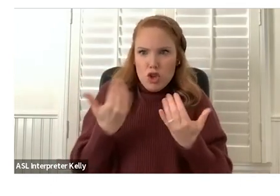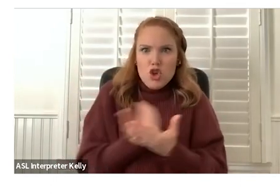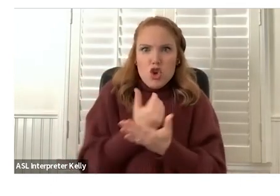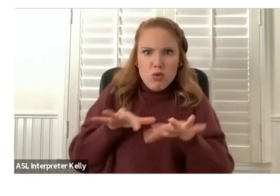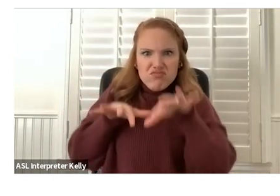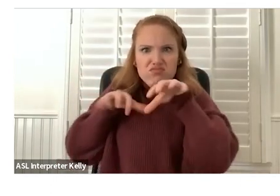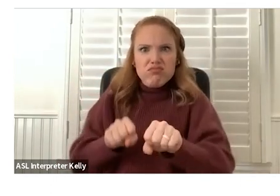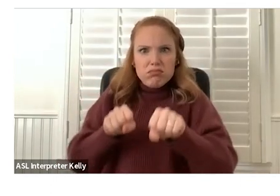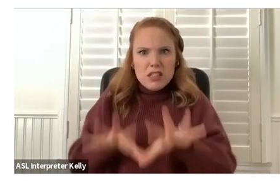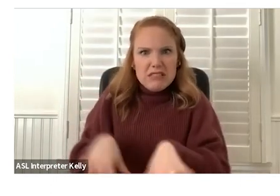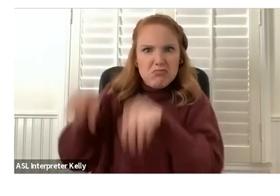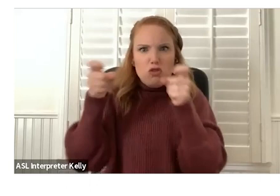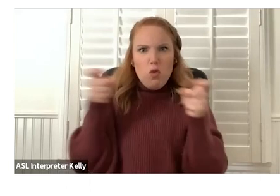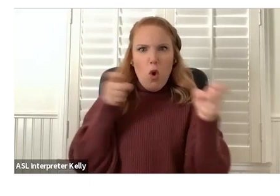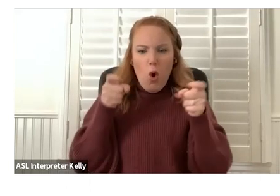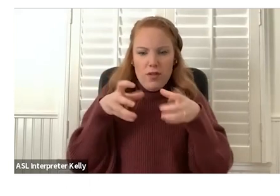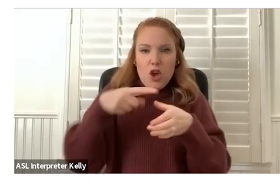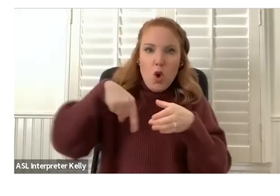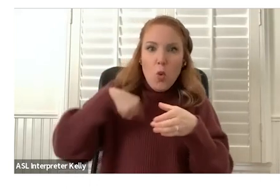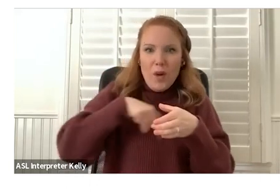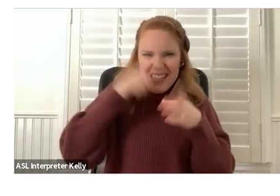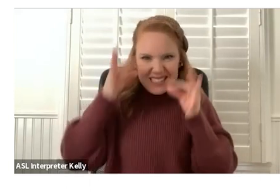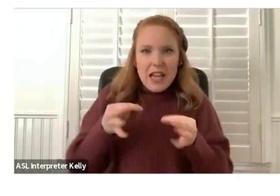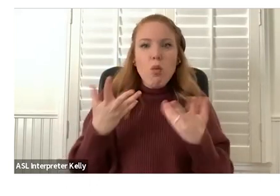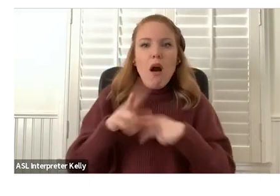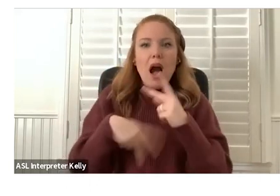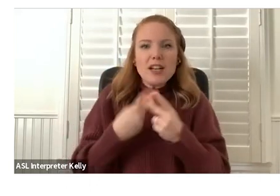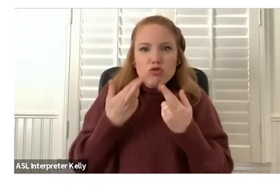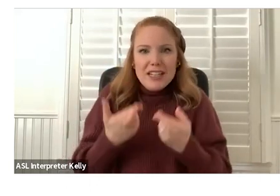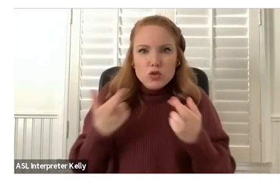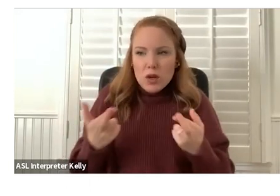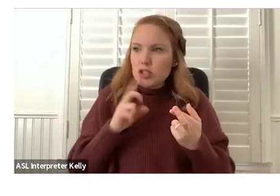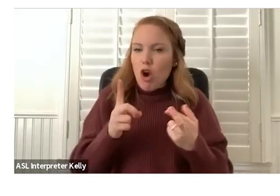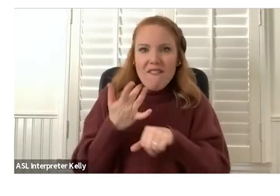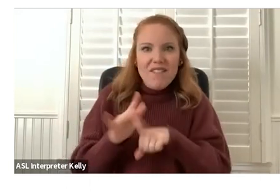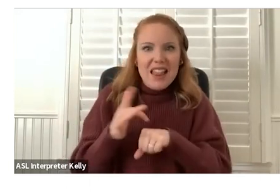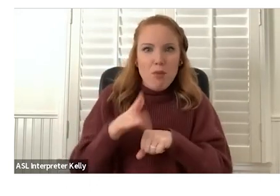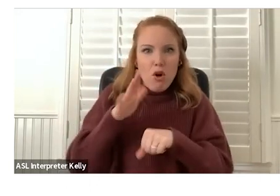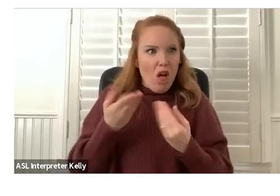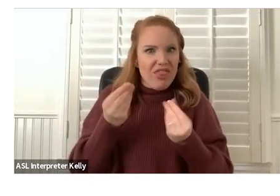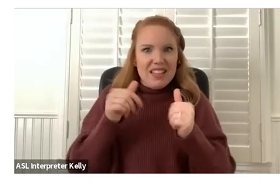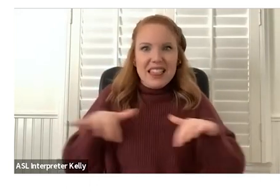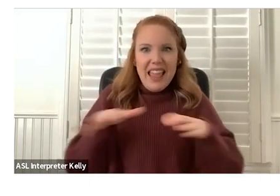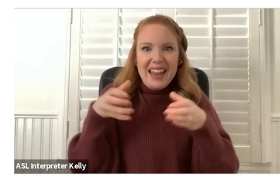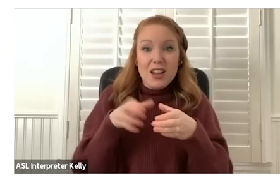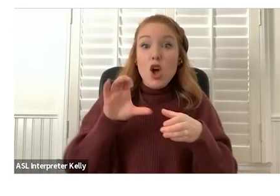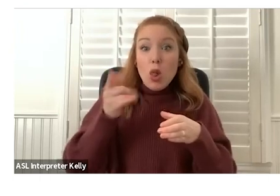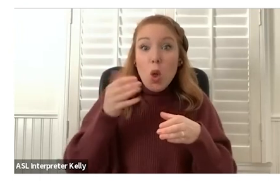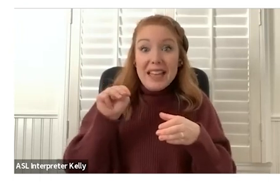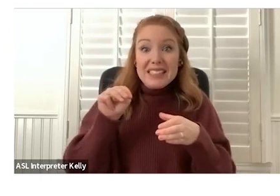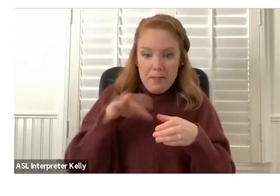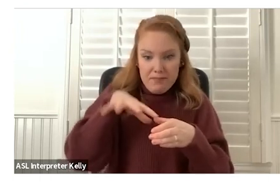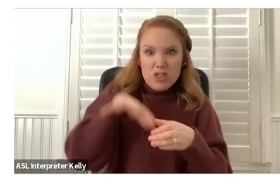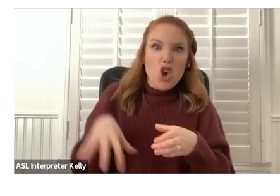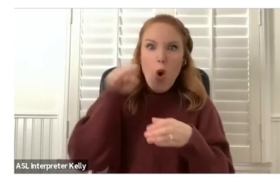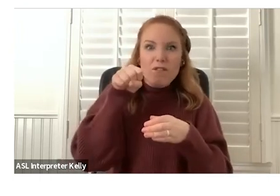is an important thing to remember when we think about Orientalism as a process of othering and dehumanization, and then conversely also